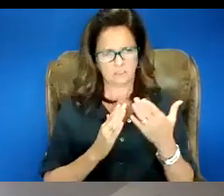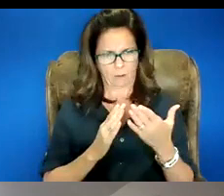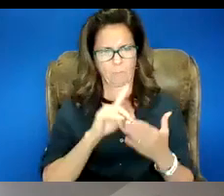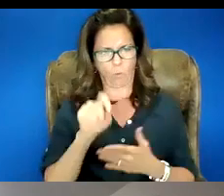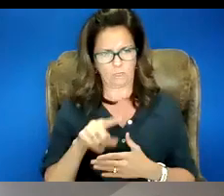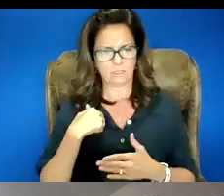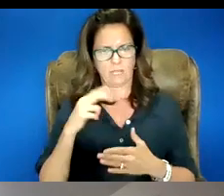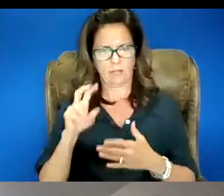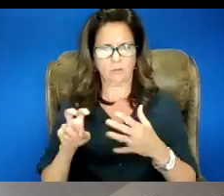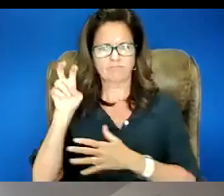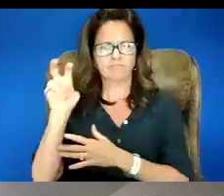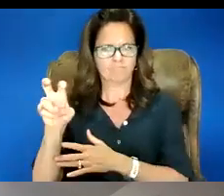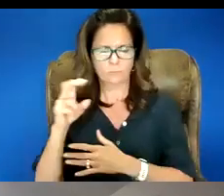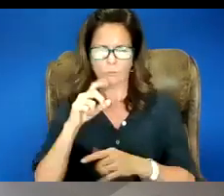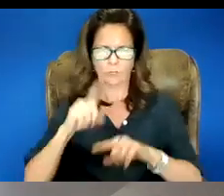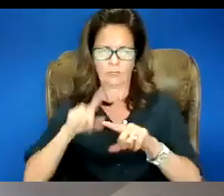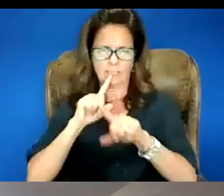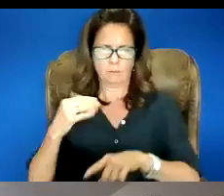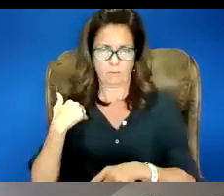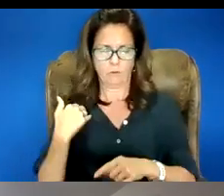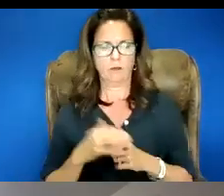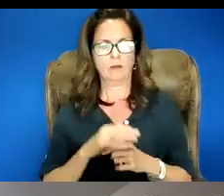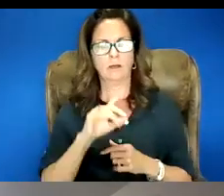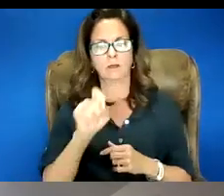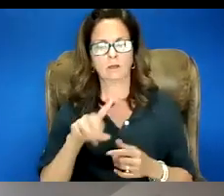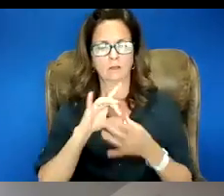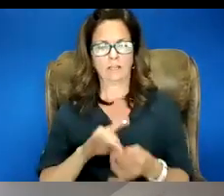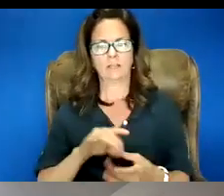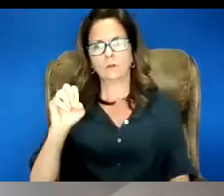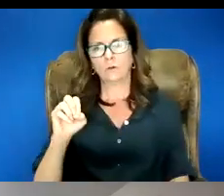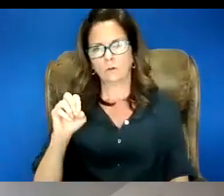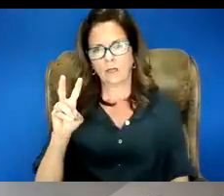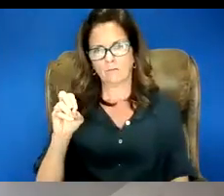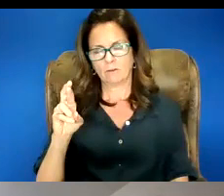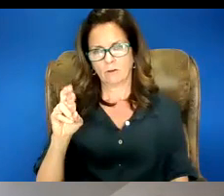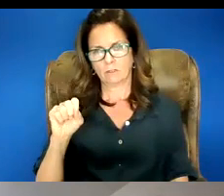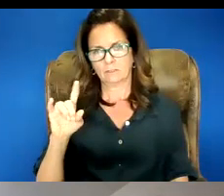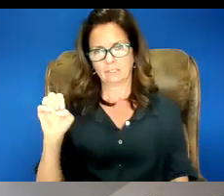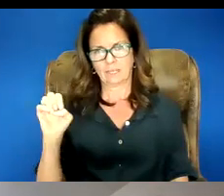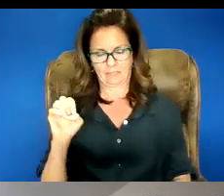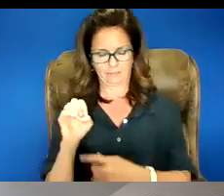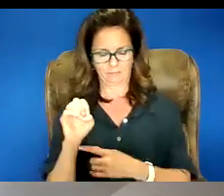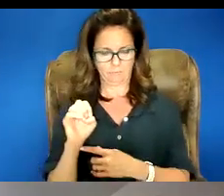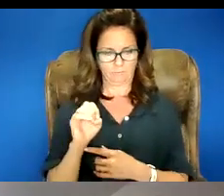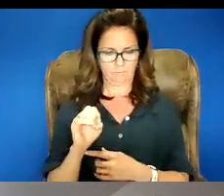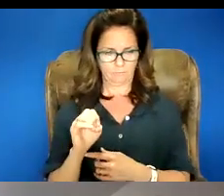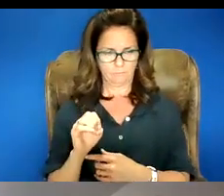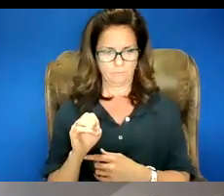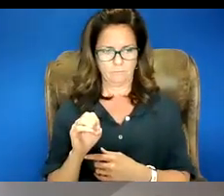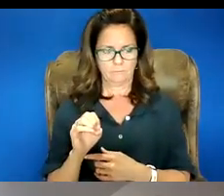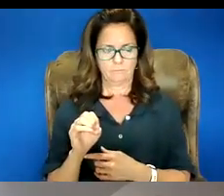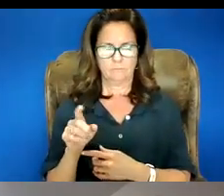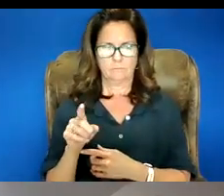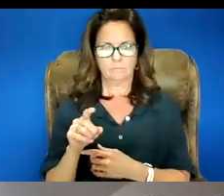get to. Yeah, sure. So these have to do with Everside. One question, how do you find an